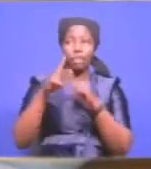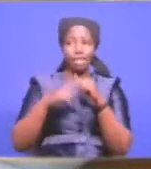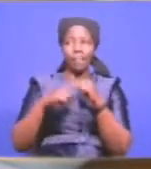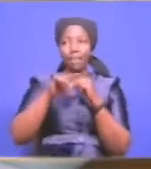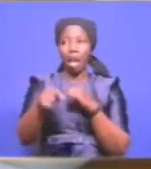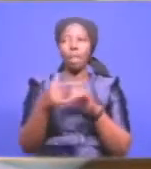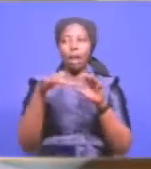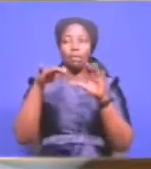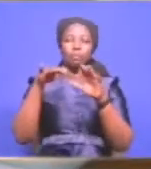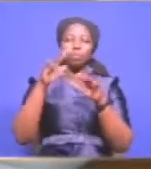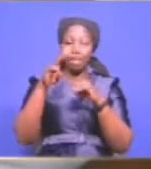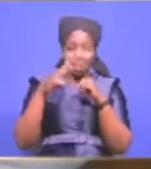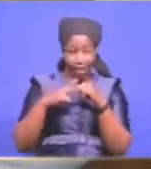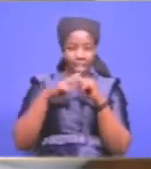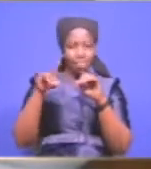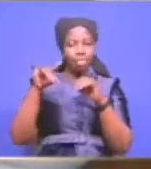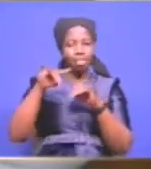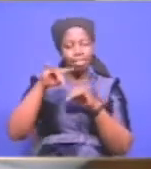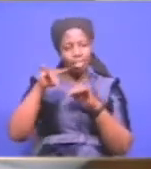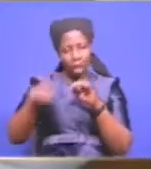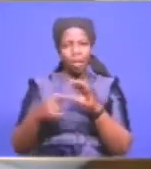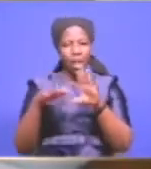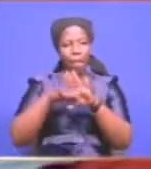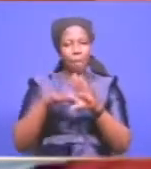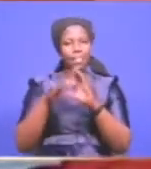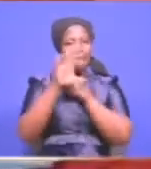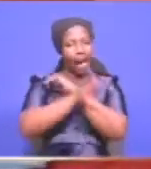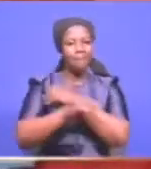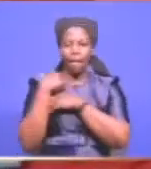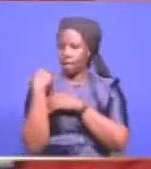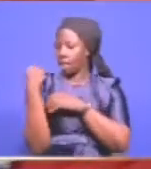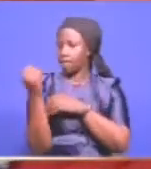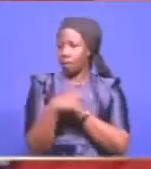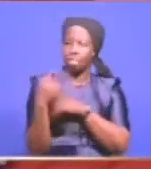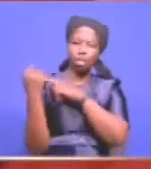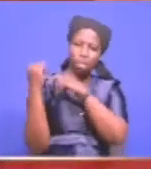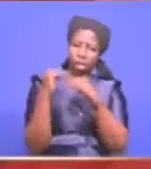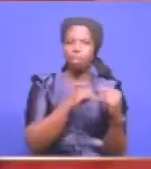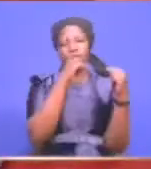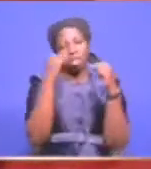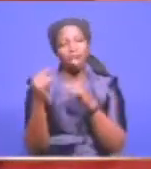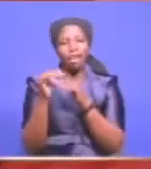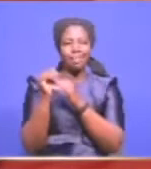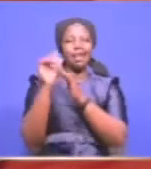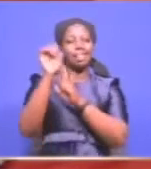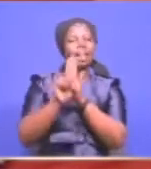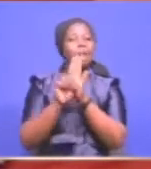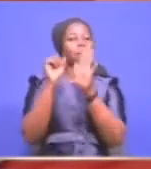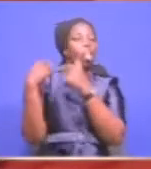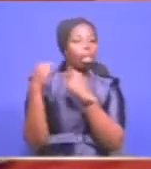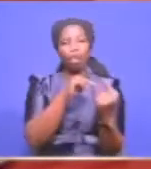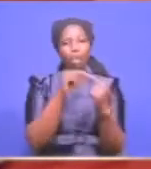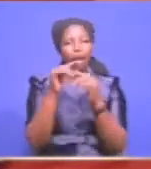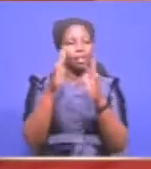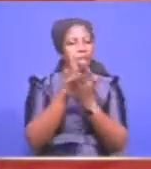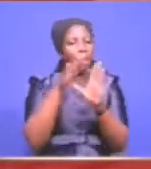has in the recent months been steeped in unending leadership wrangles with some members accusing Seth Panyako